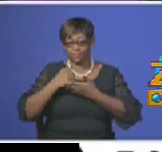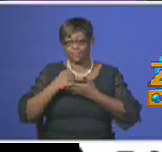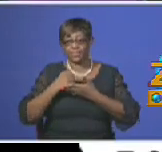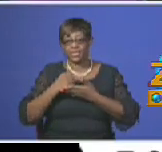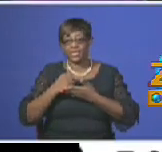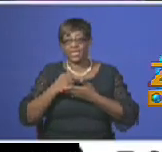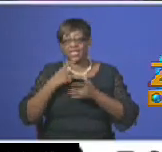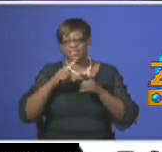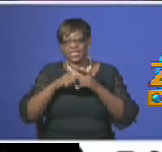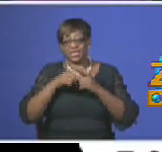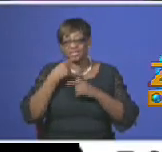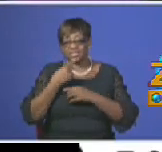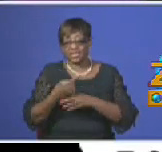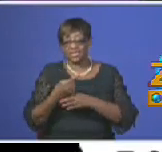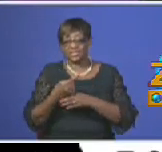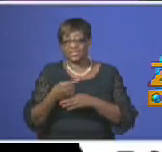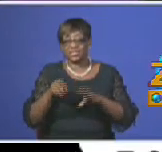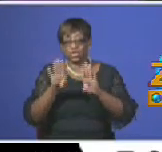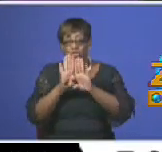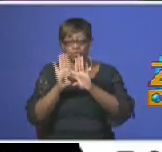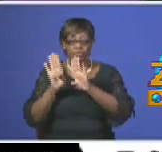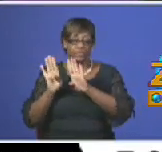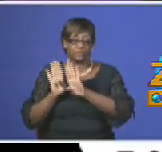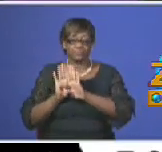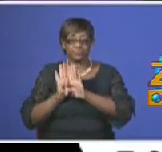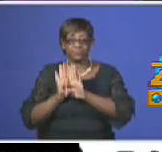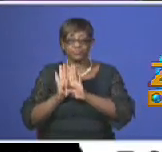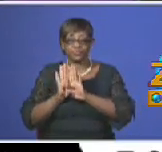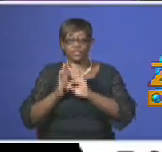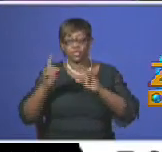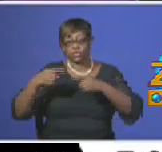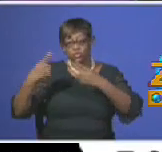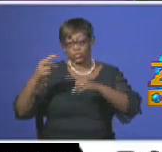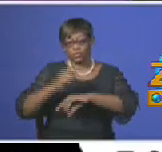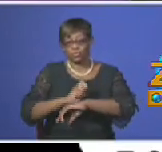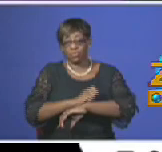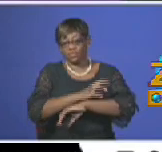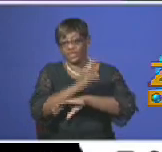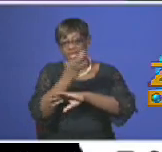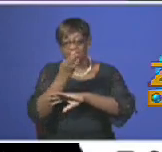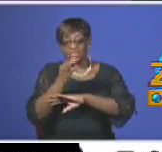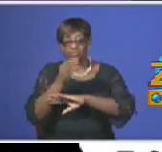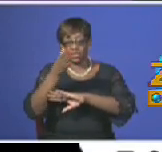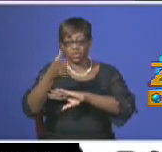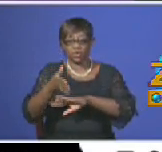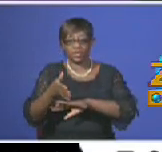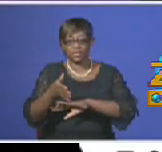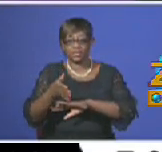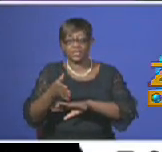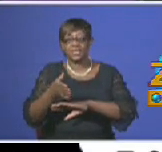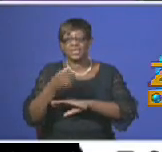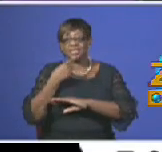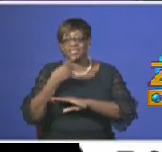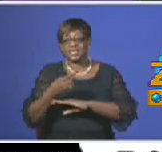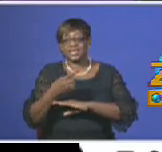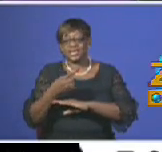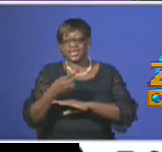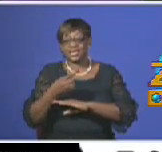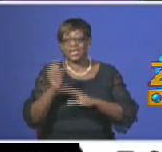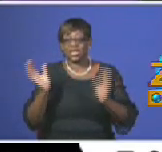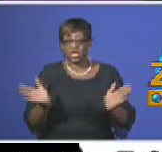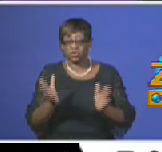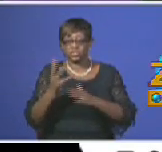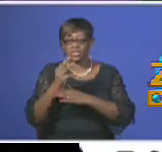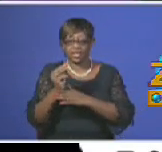of heads of state and government on financing for development during COVID-19 and beyond by imploring his colleagues, heads of